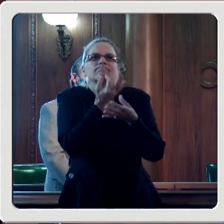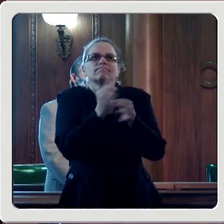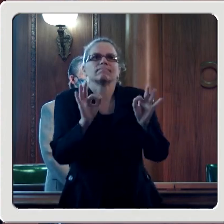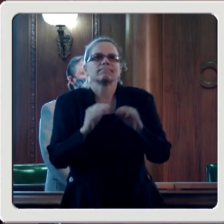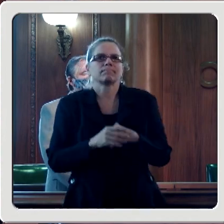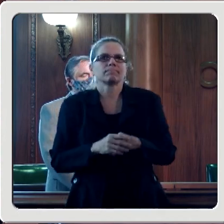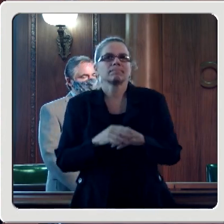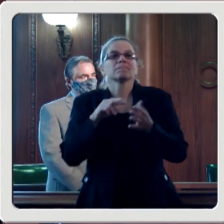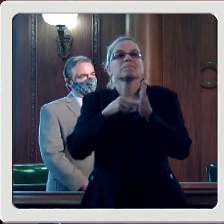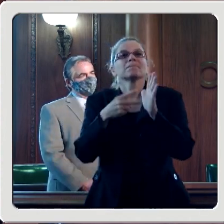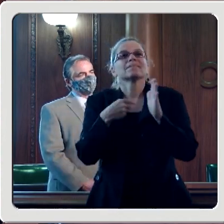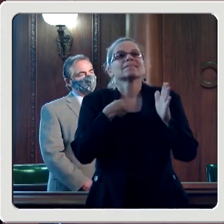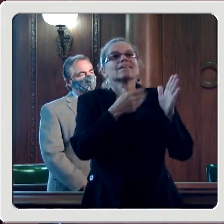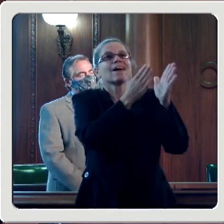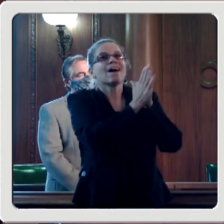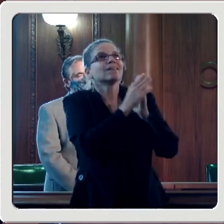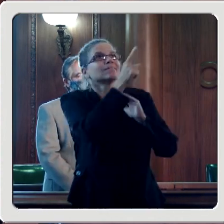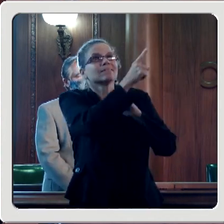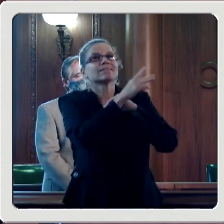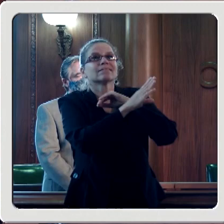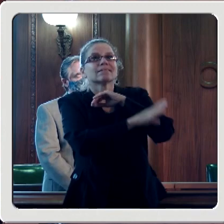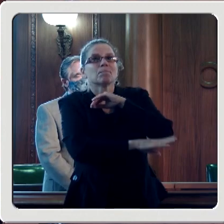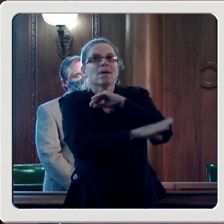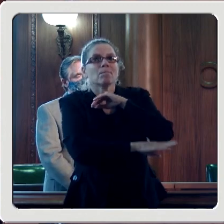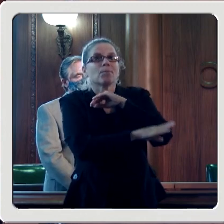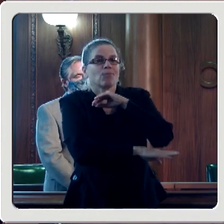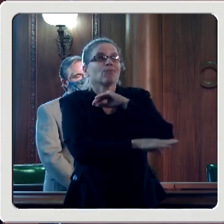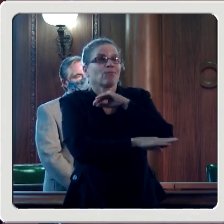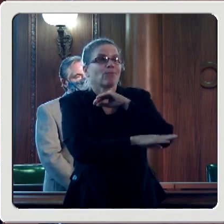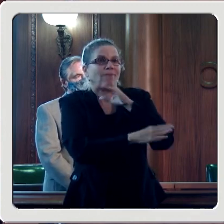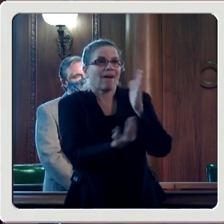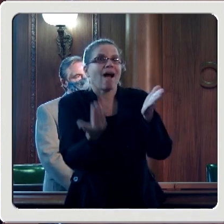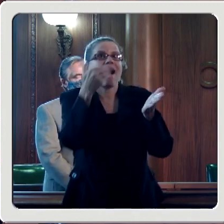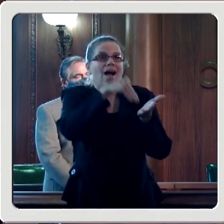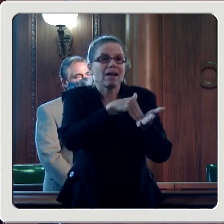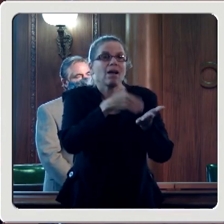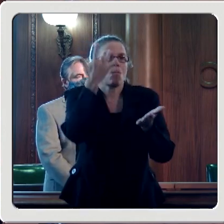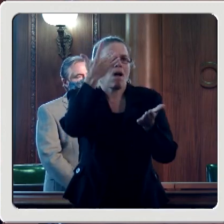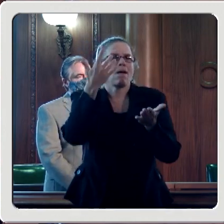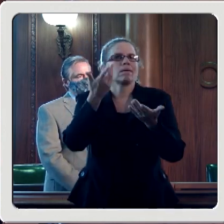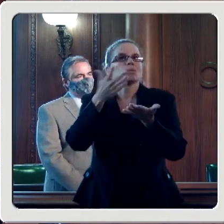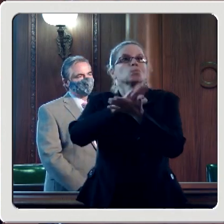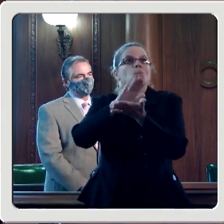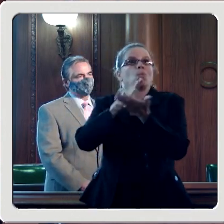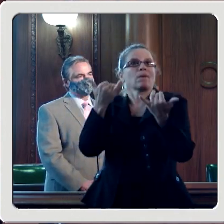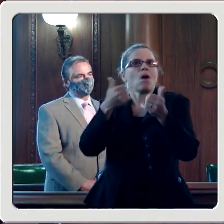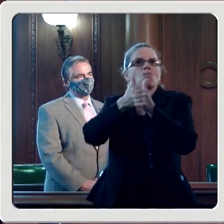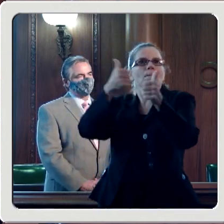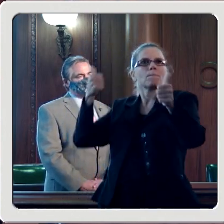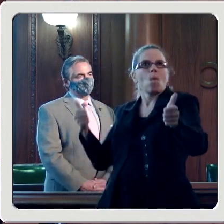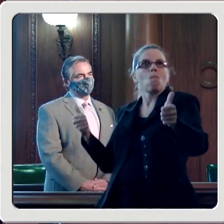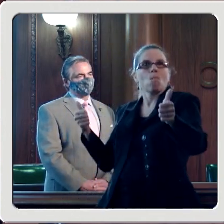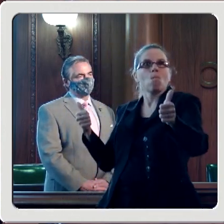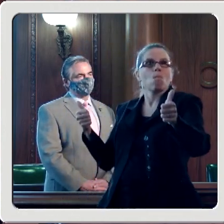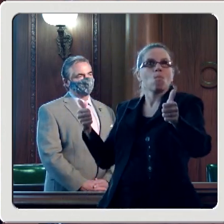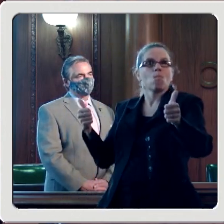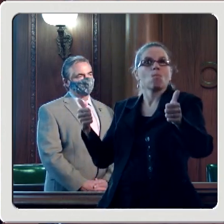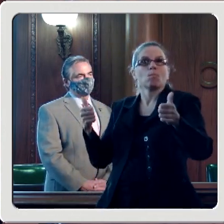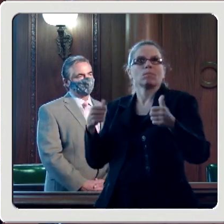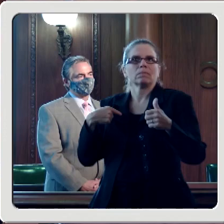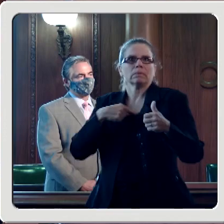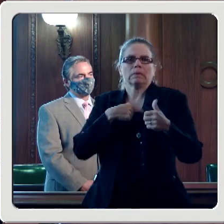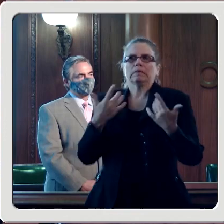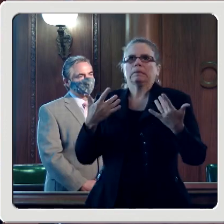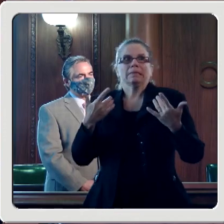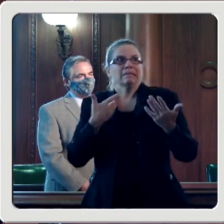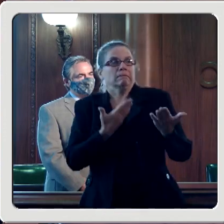starting remotely. And we did get through, we were nervous about it, but we did get that waiver so we can continue. So for the public,